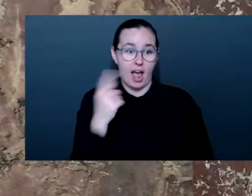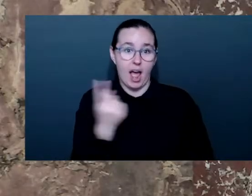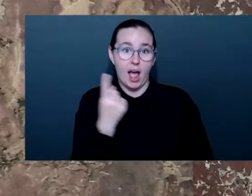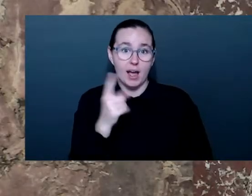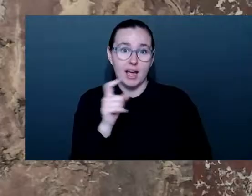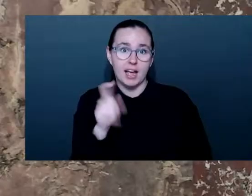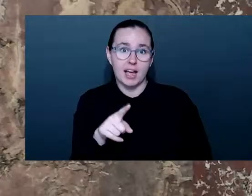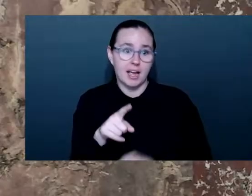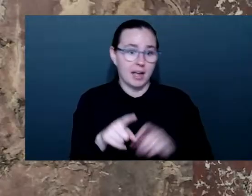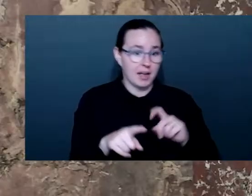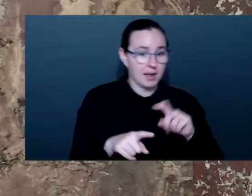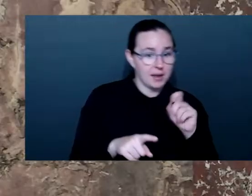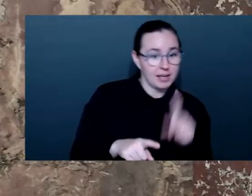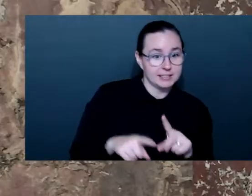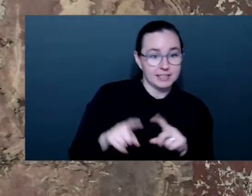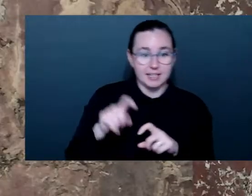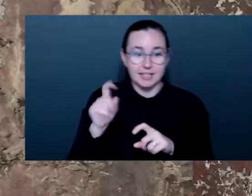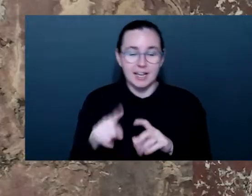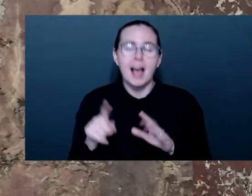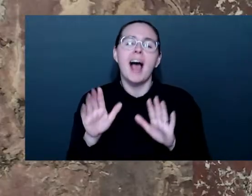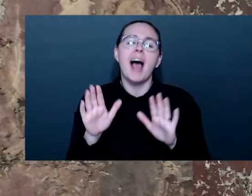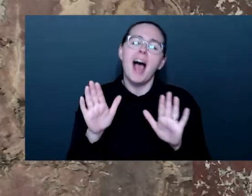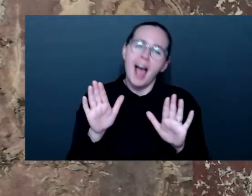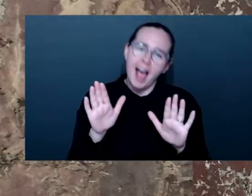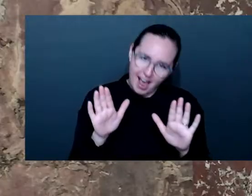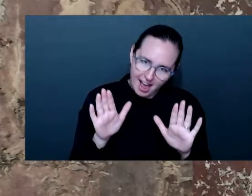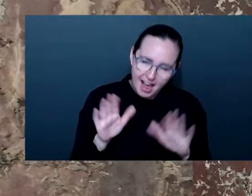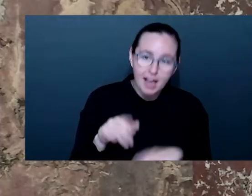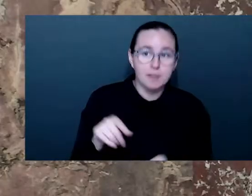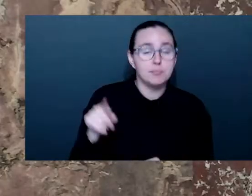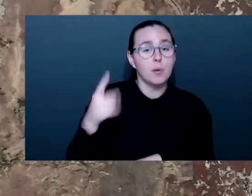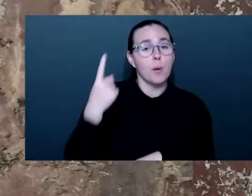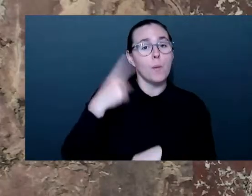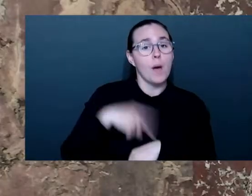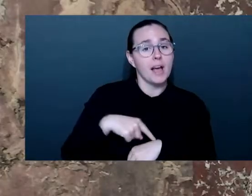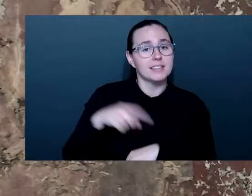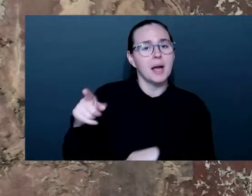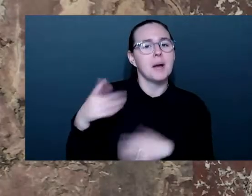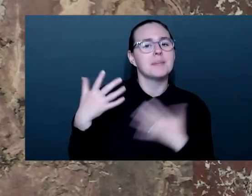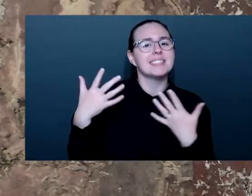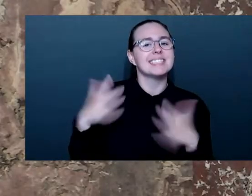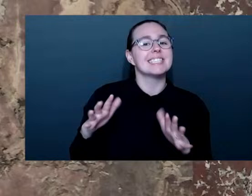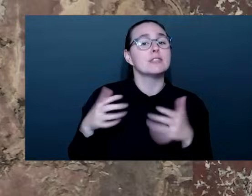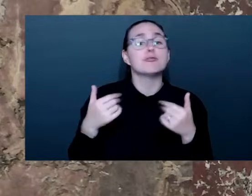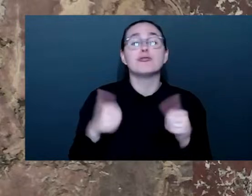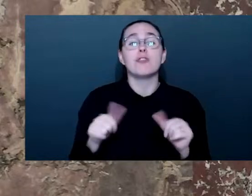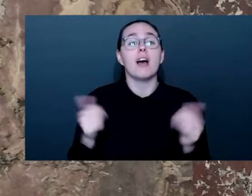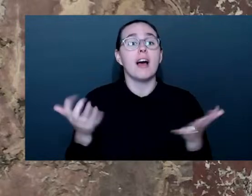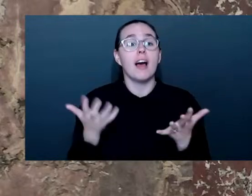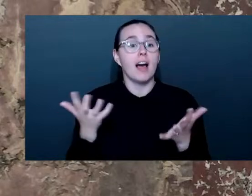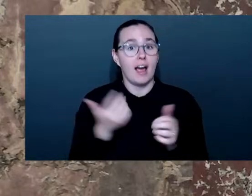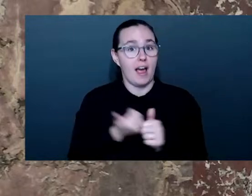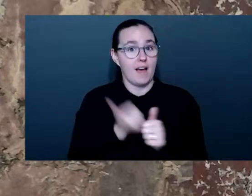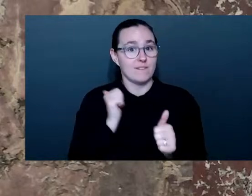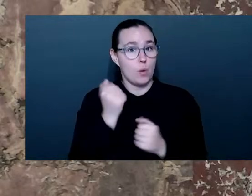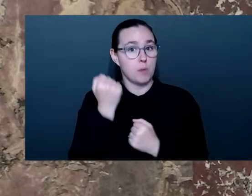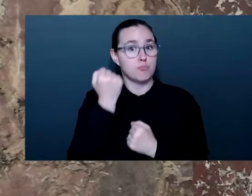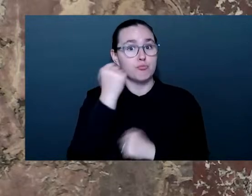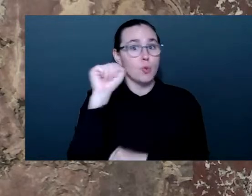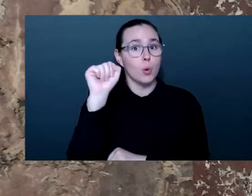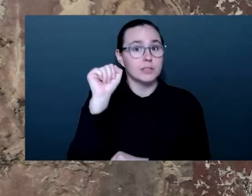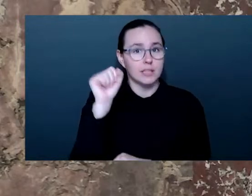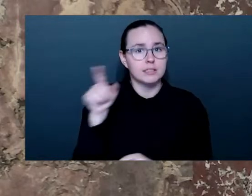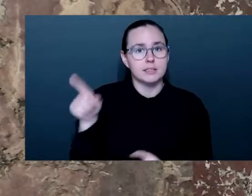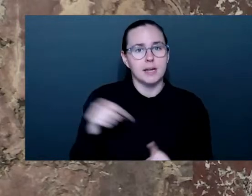a stairway in the legislature to avoid a protest in order to bring bagels to his colleagues in the press gallery, but also because he